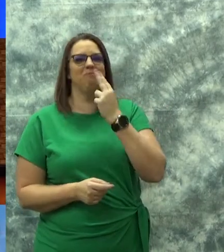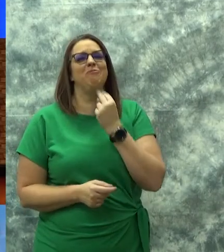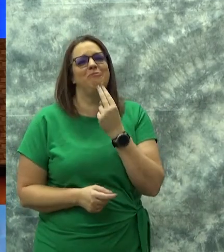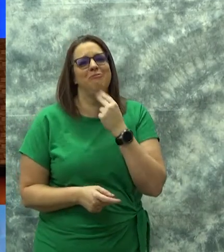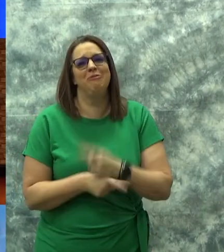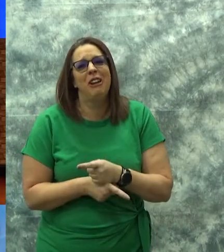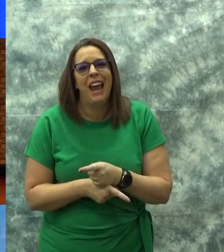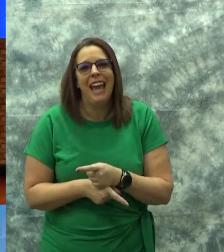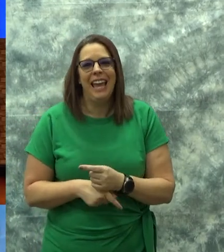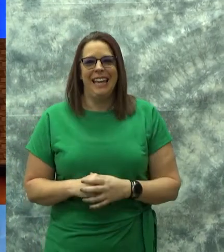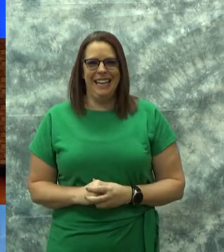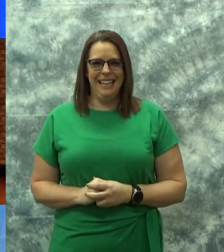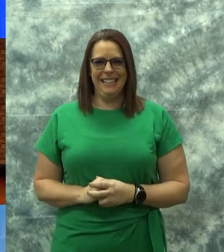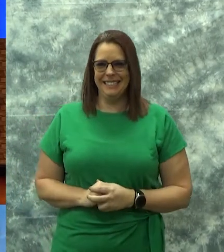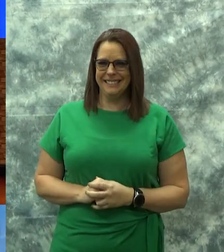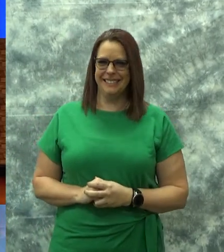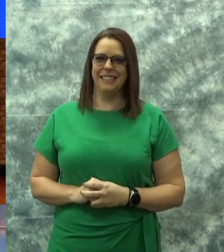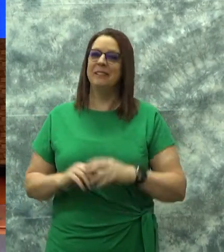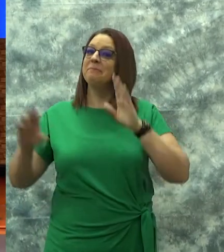They're so cute, aren't they?